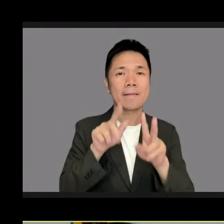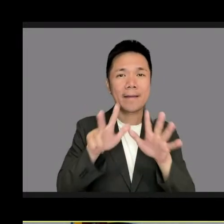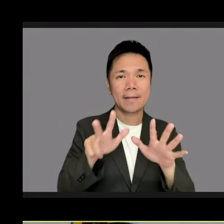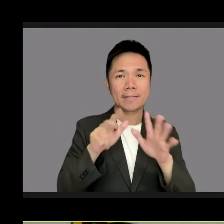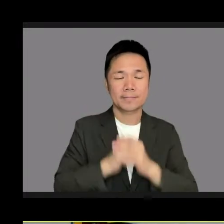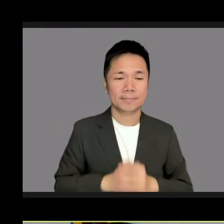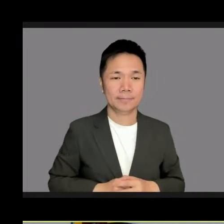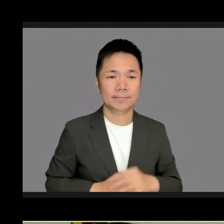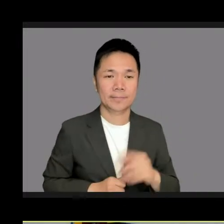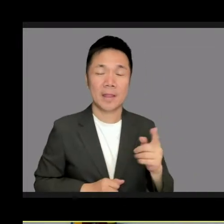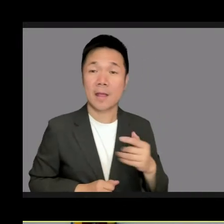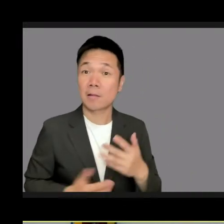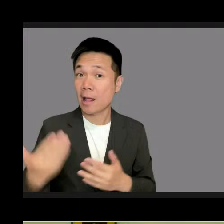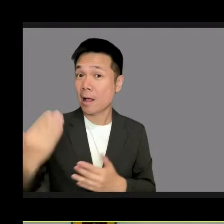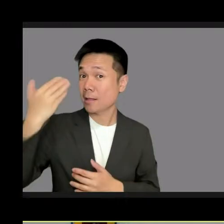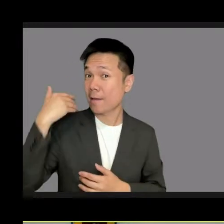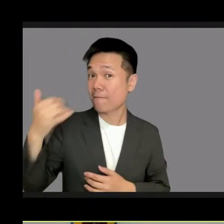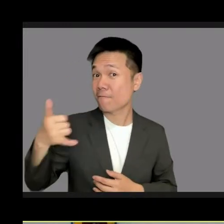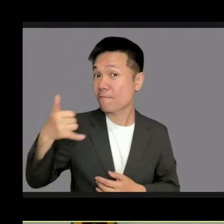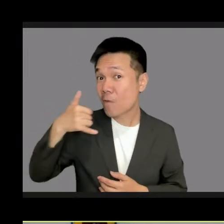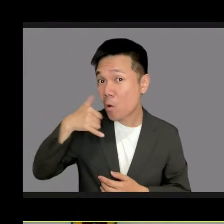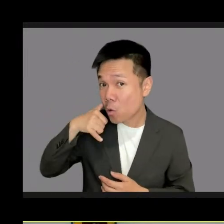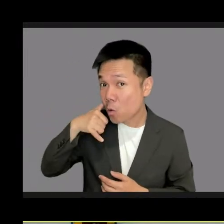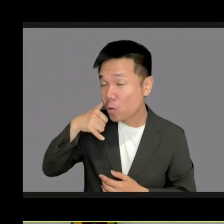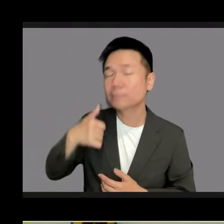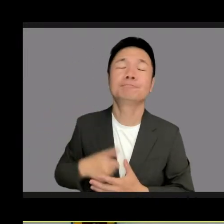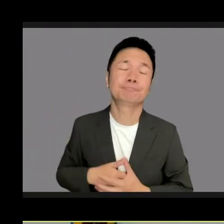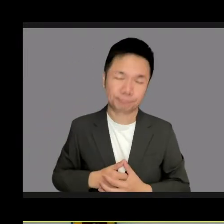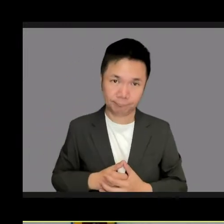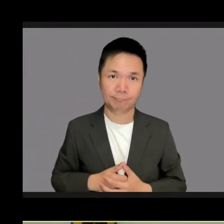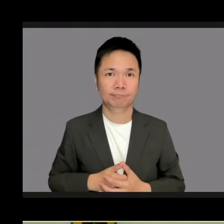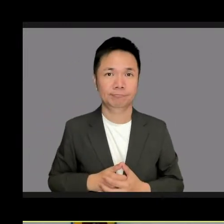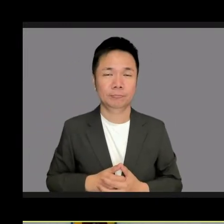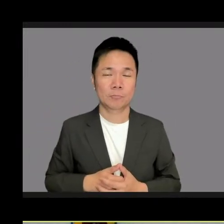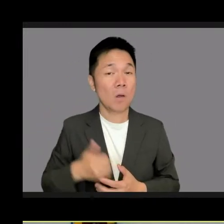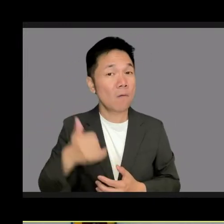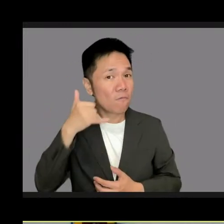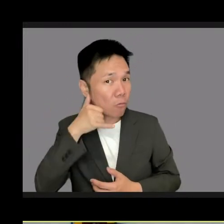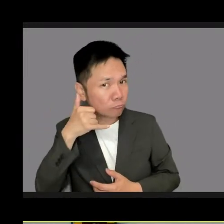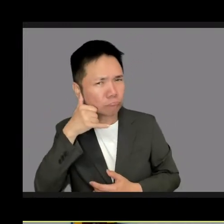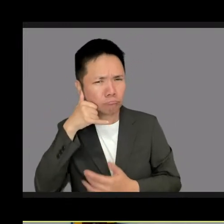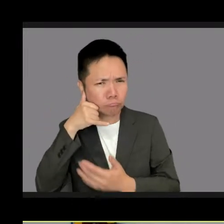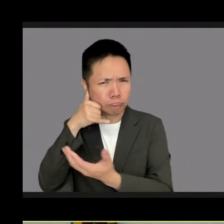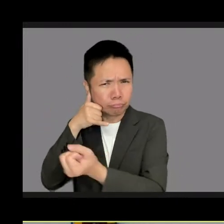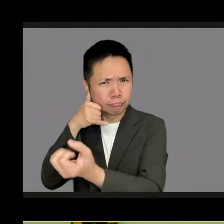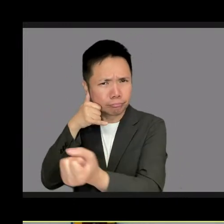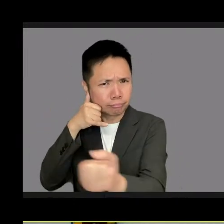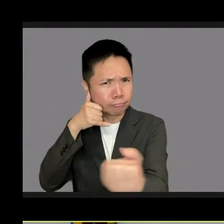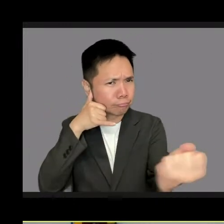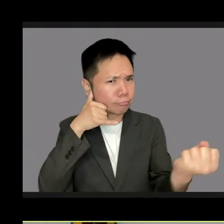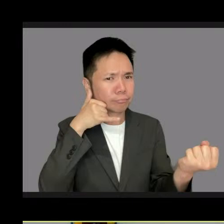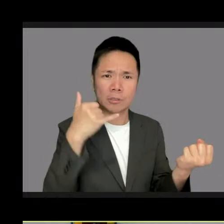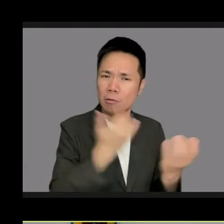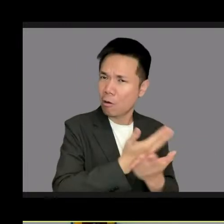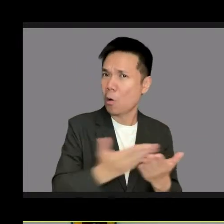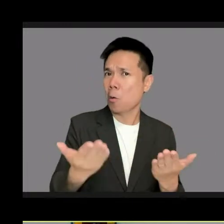obviously, mobile phones were also quite being it was an initial phase for the